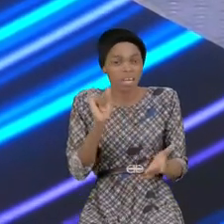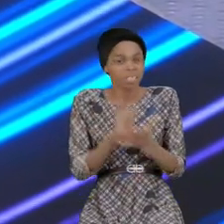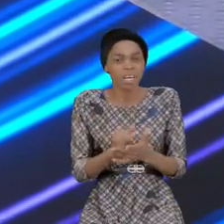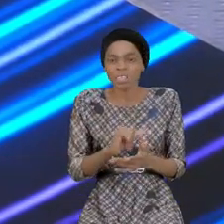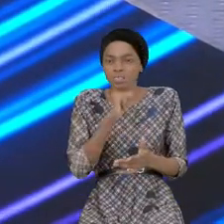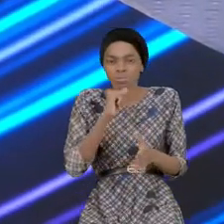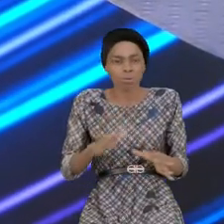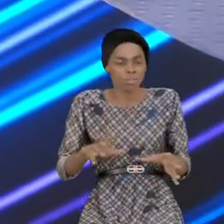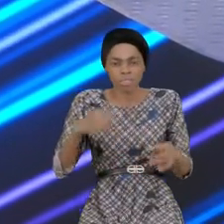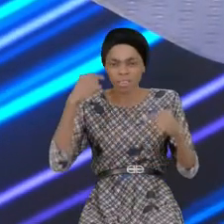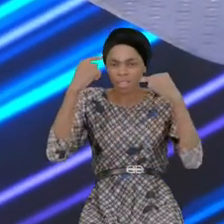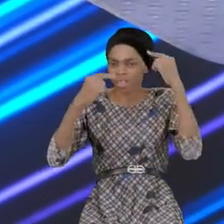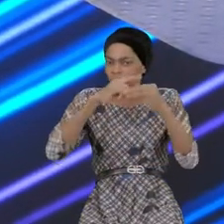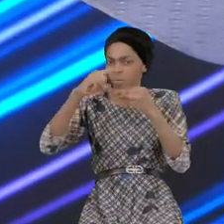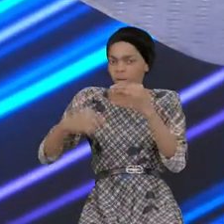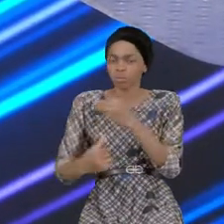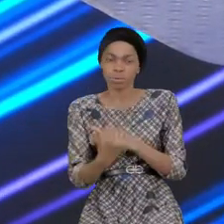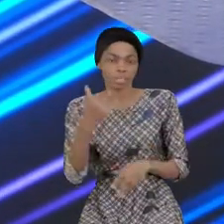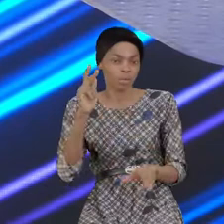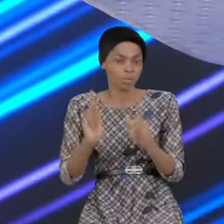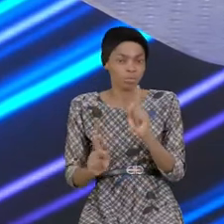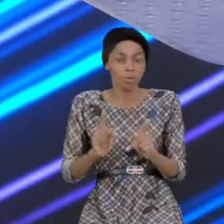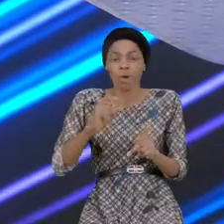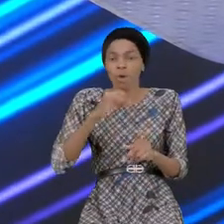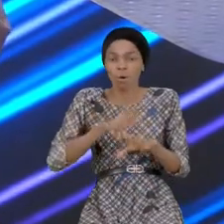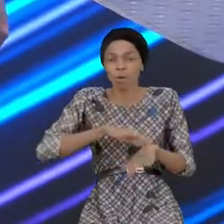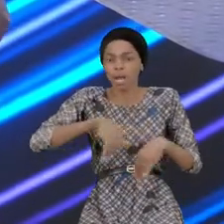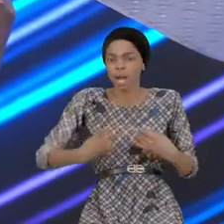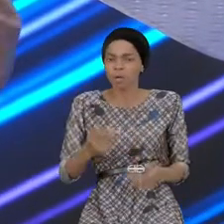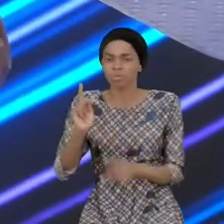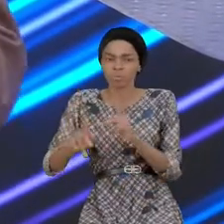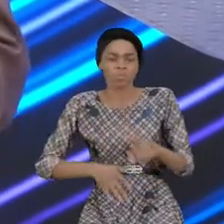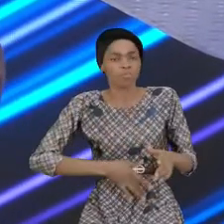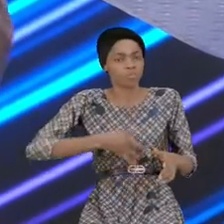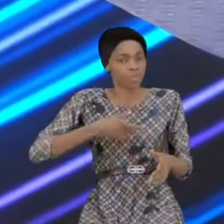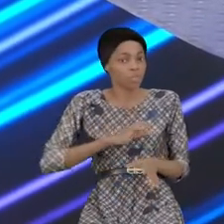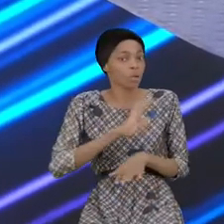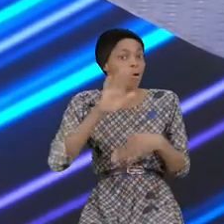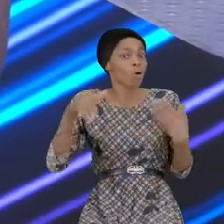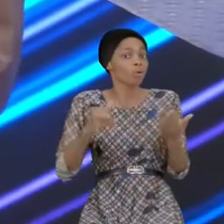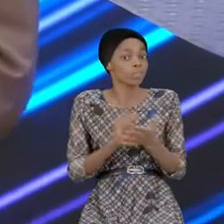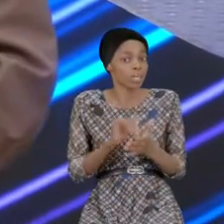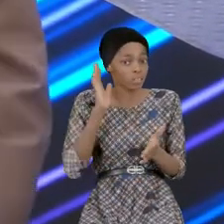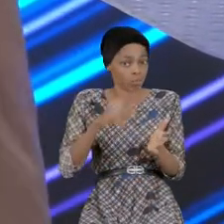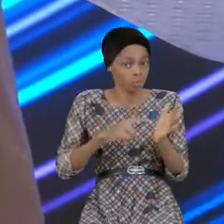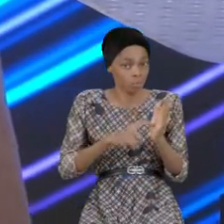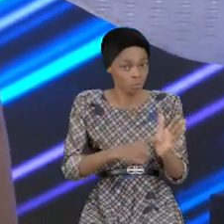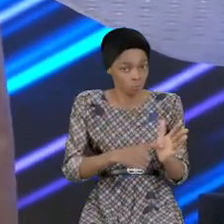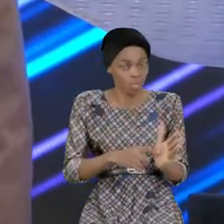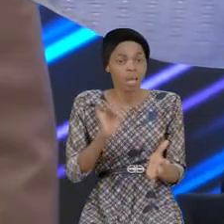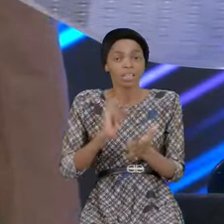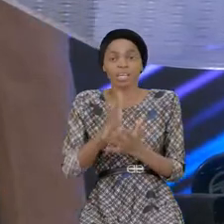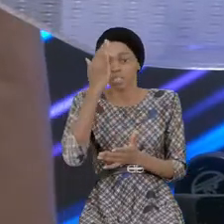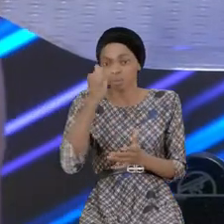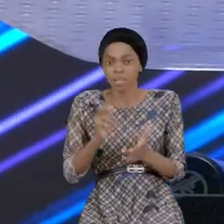considerate of how they feel and how they think, all that turns around. That's why the Bible says, if any